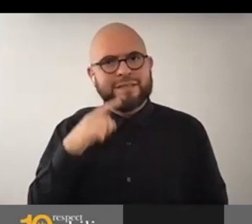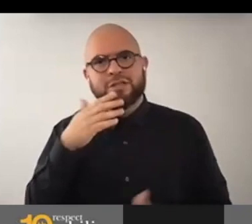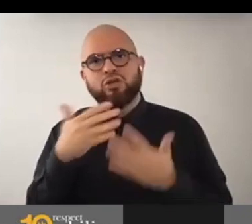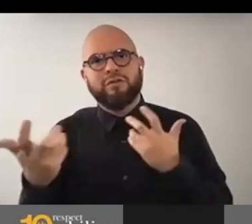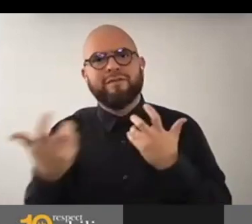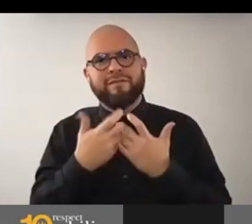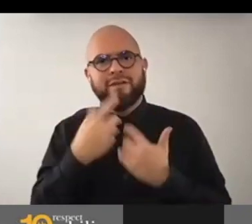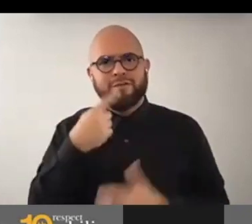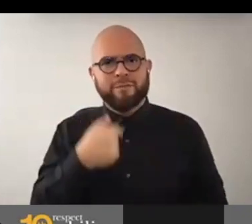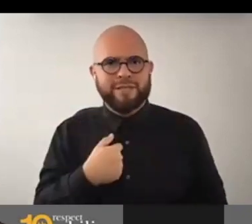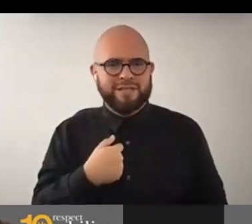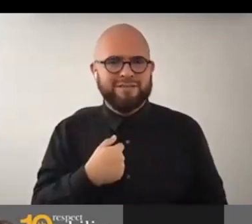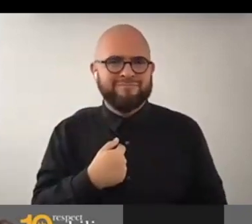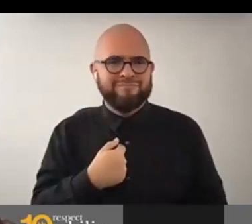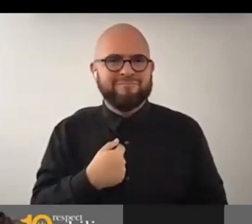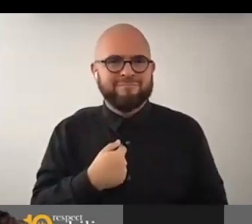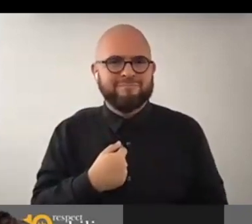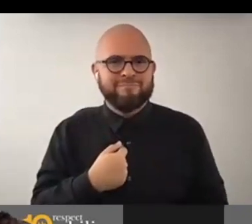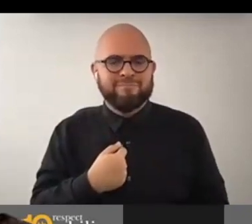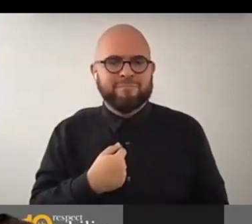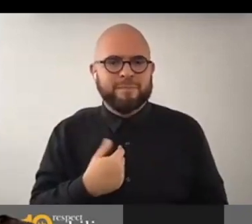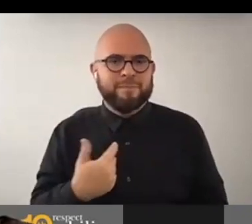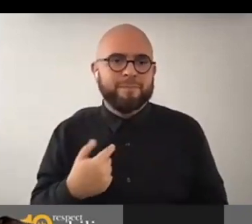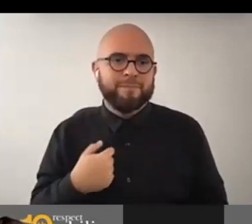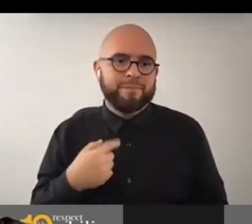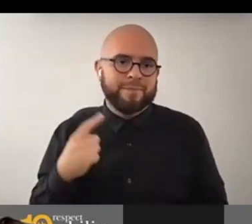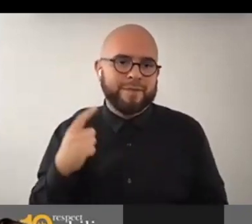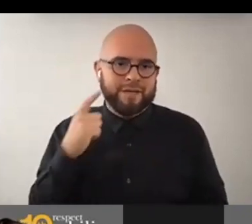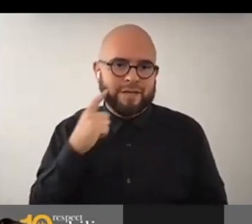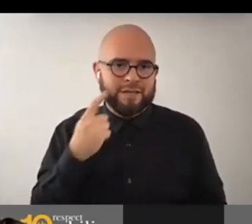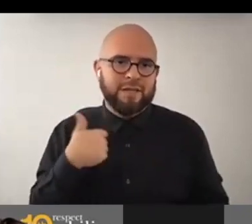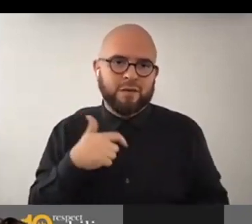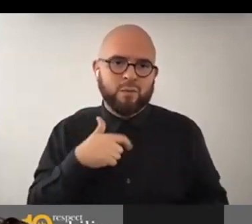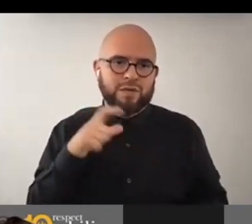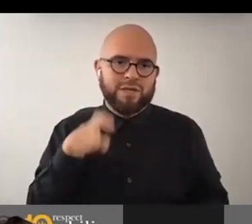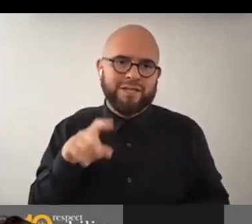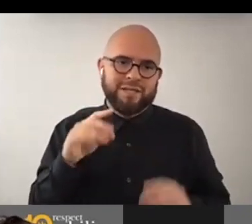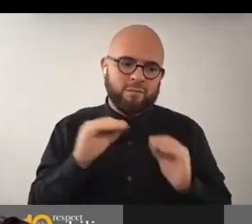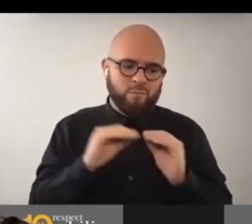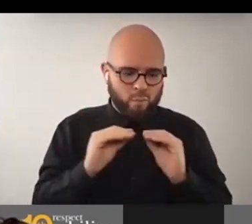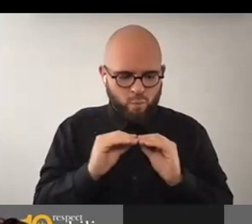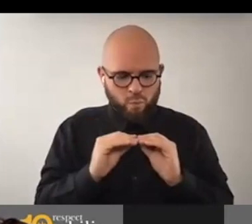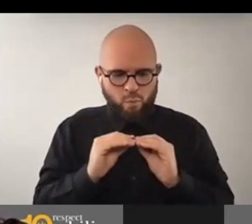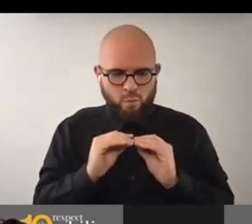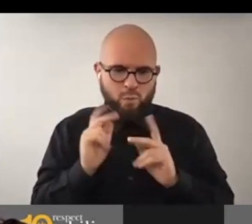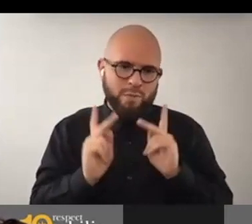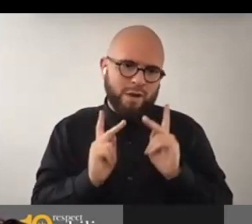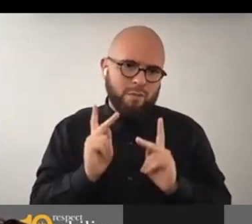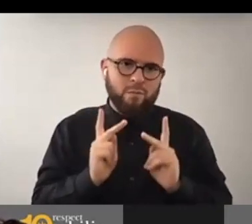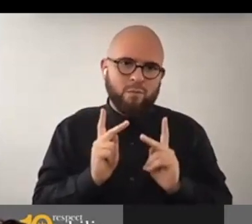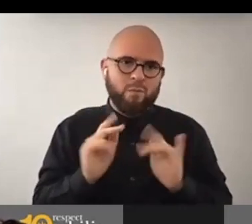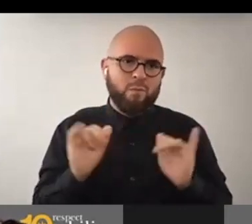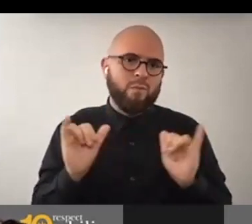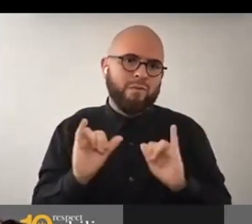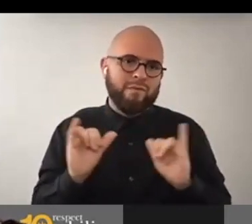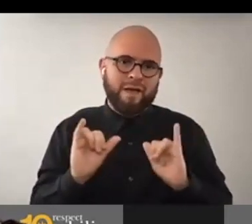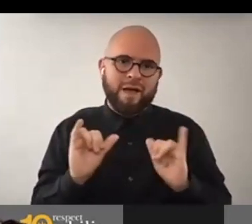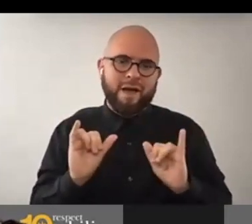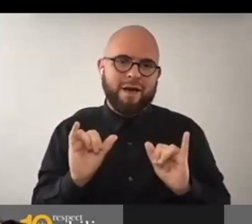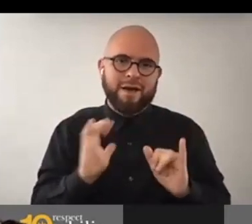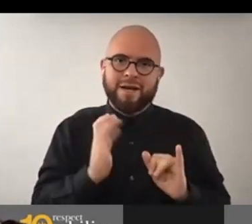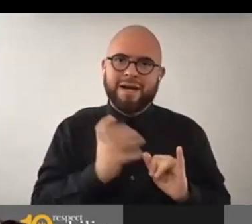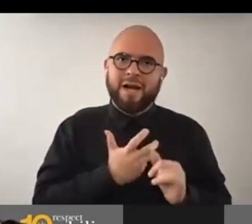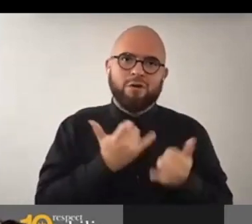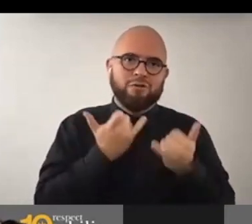I think that we need more people like our current cohort